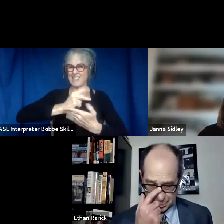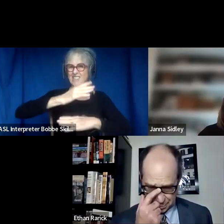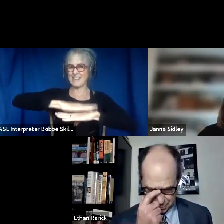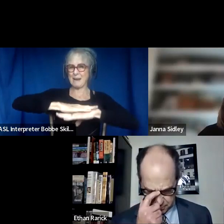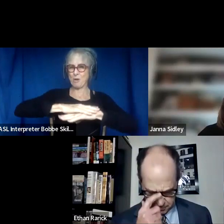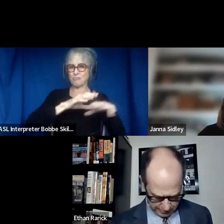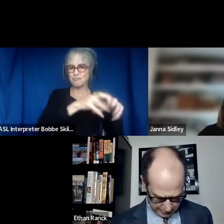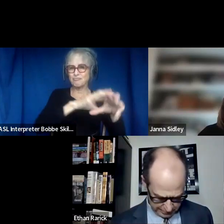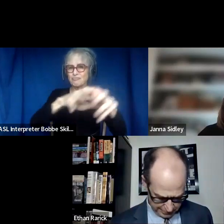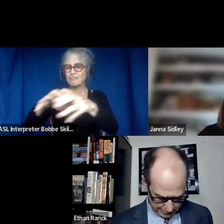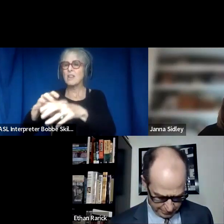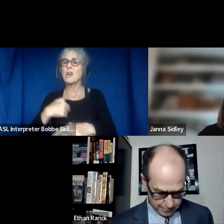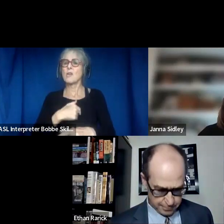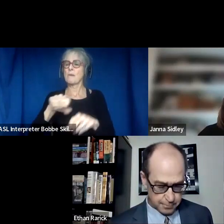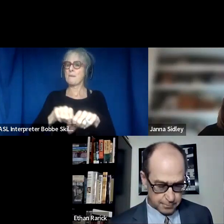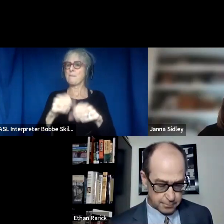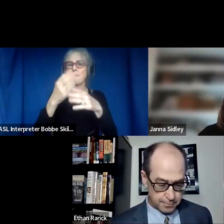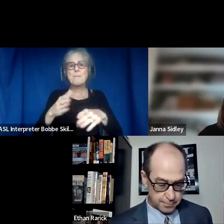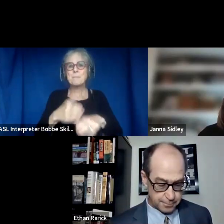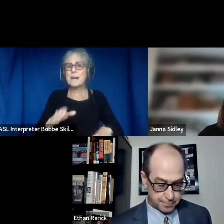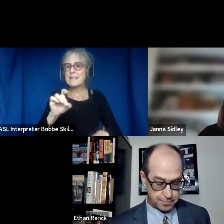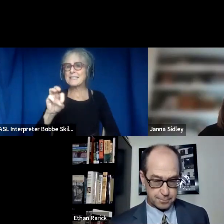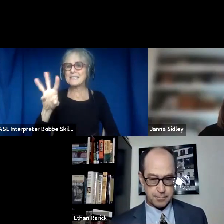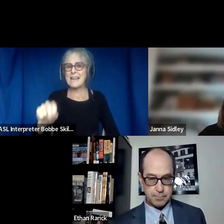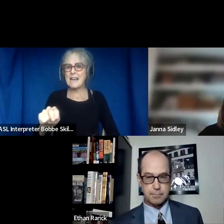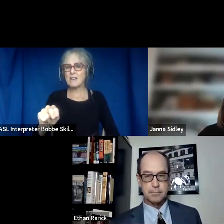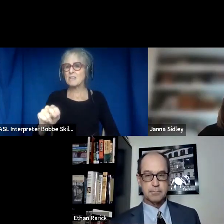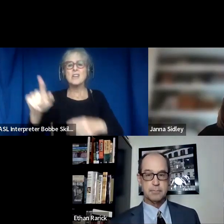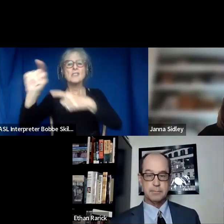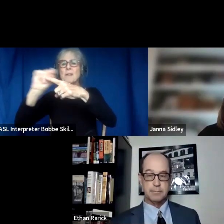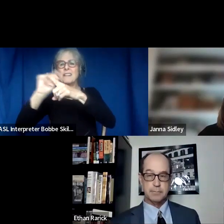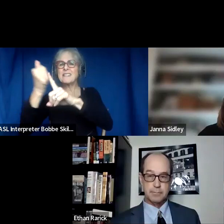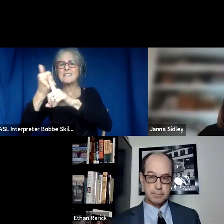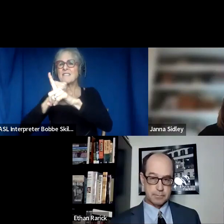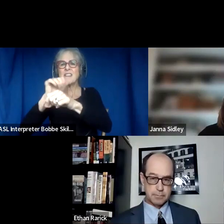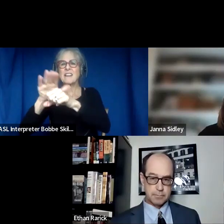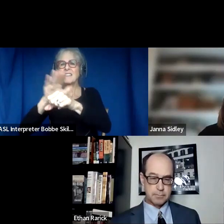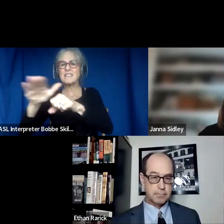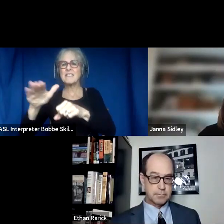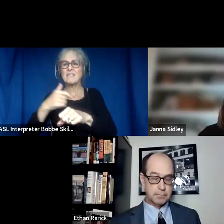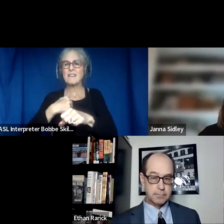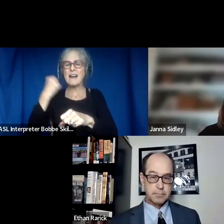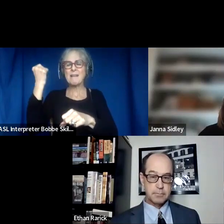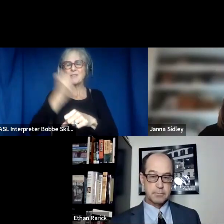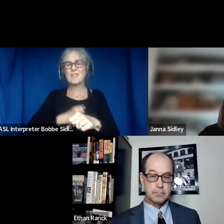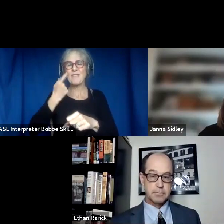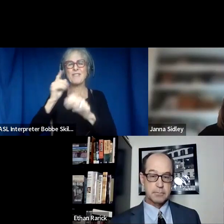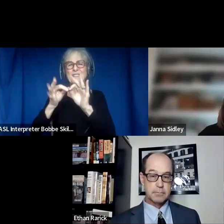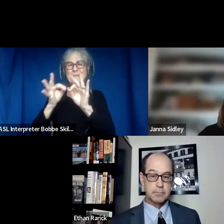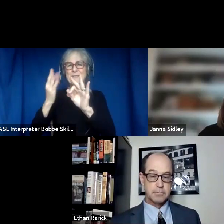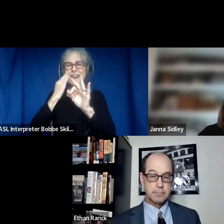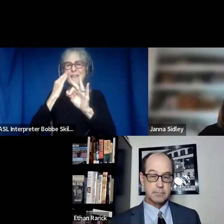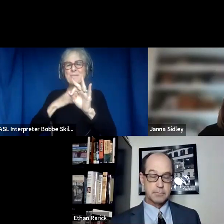hand over hand. Training doesn't do that. So we need the training, but we need to take it. I'm sorry for the interpreter if I'm talking too fast. I'll slow